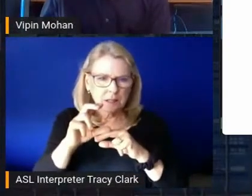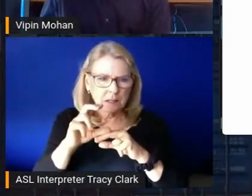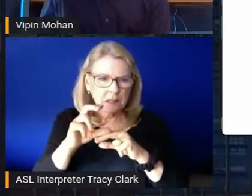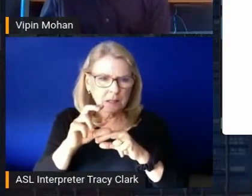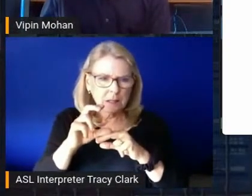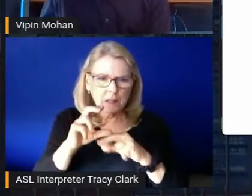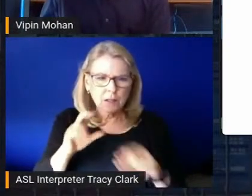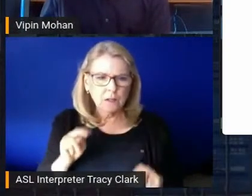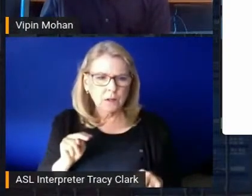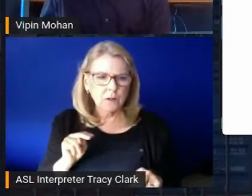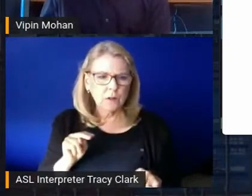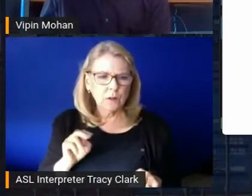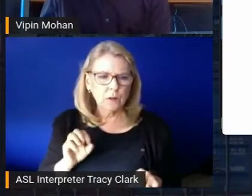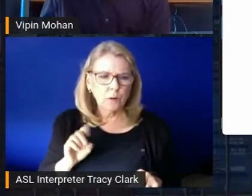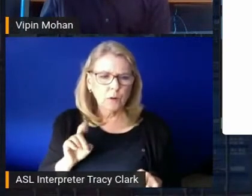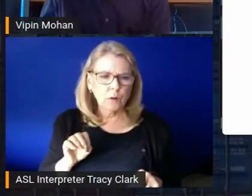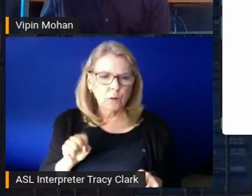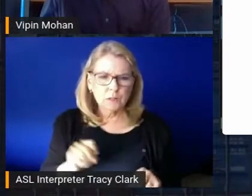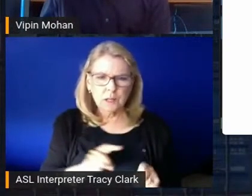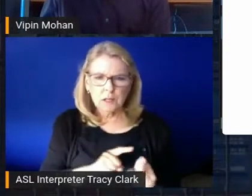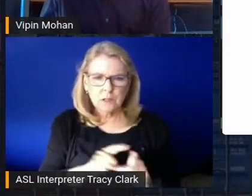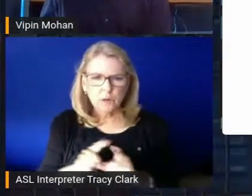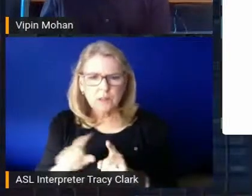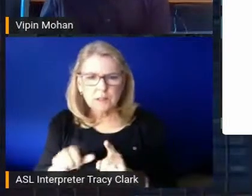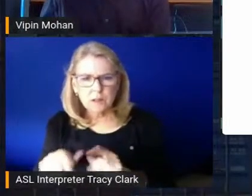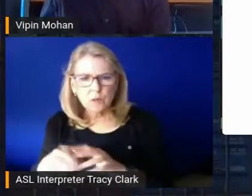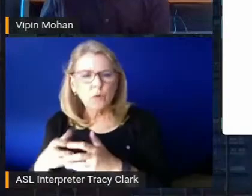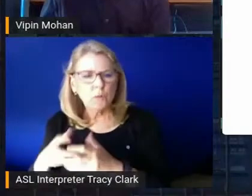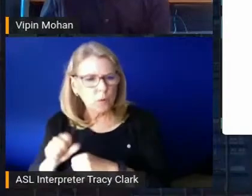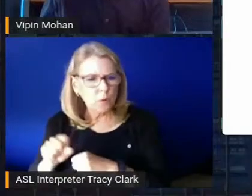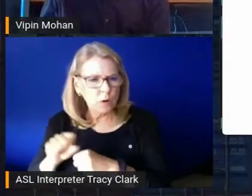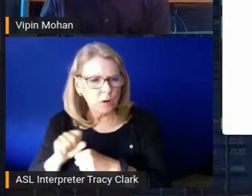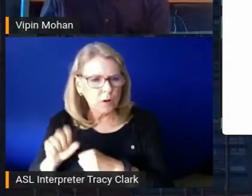nodes, as well as the 2 control plane nodes, as well as the 2 worker nodes. And then we are